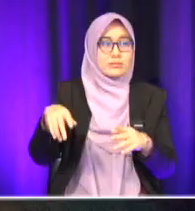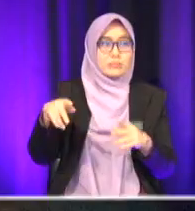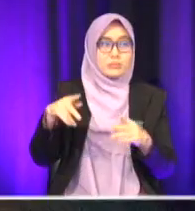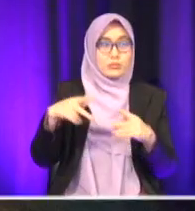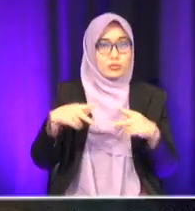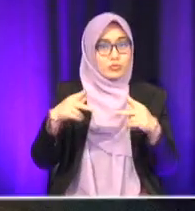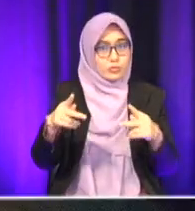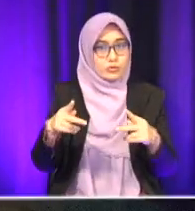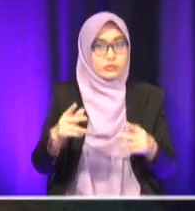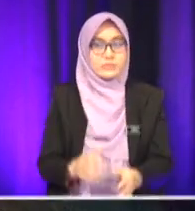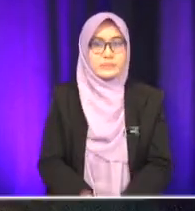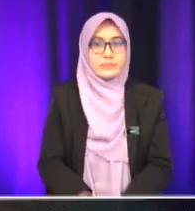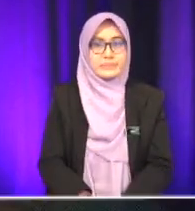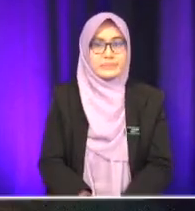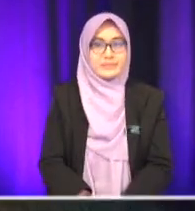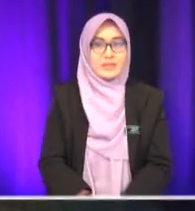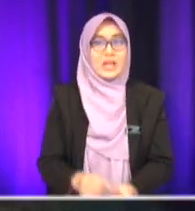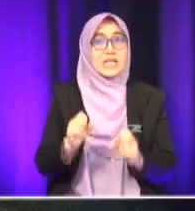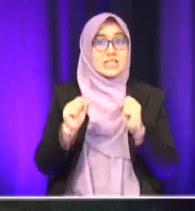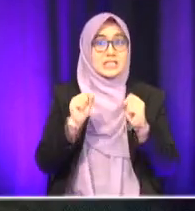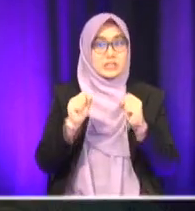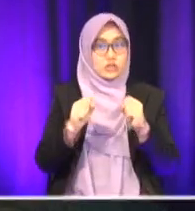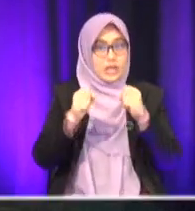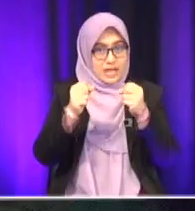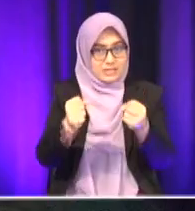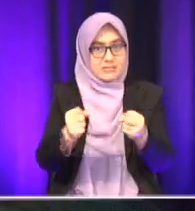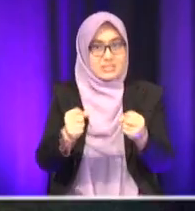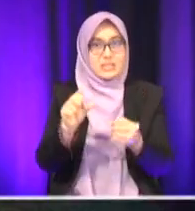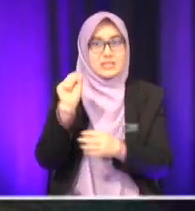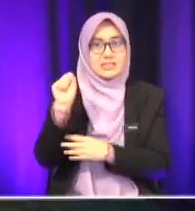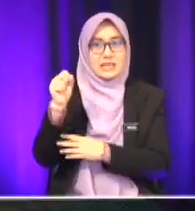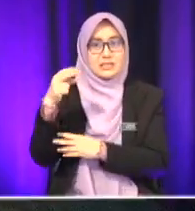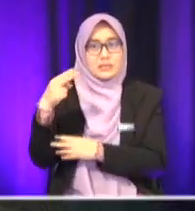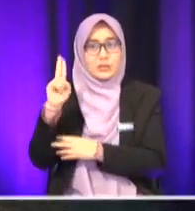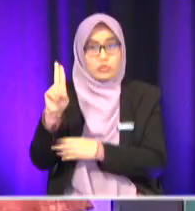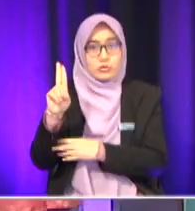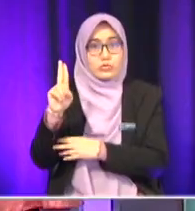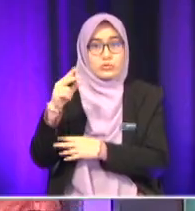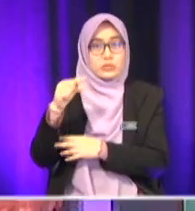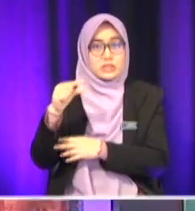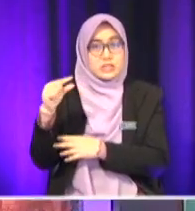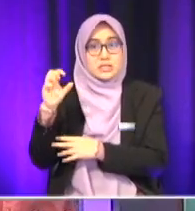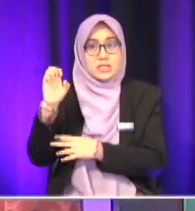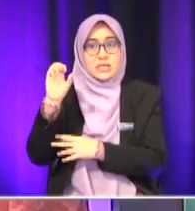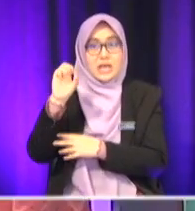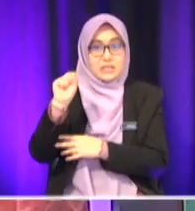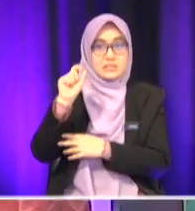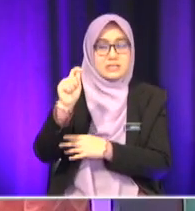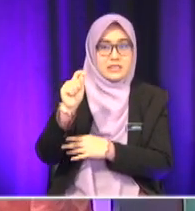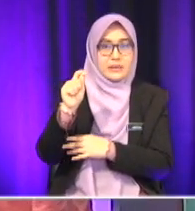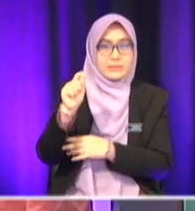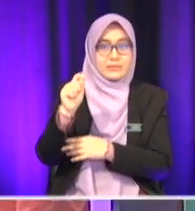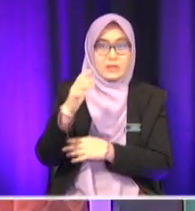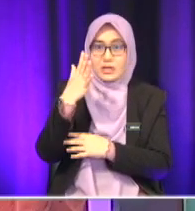be suggest. Suggest, yes, very good. Suggest that. Because why suggest? When we look